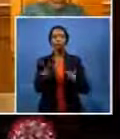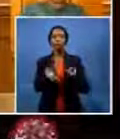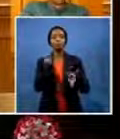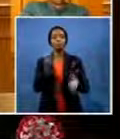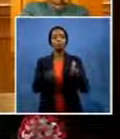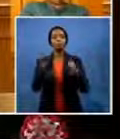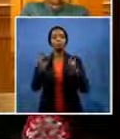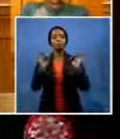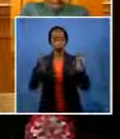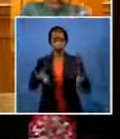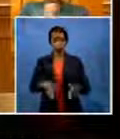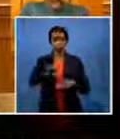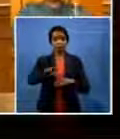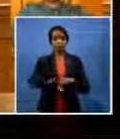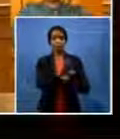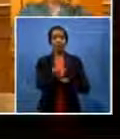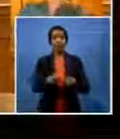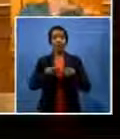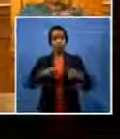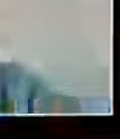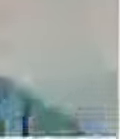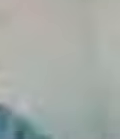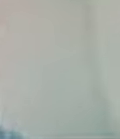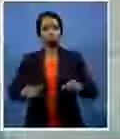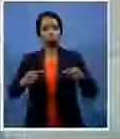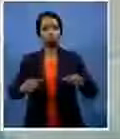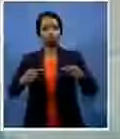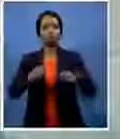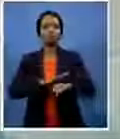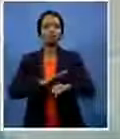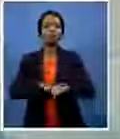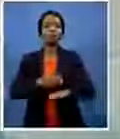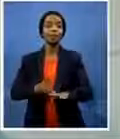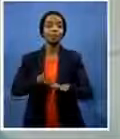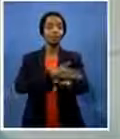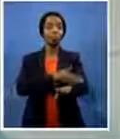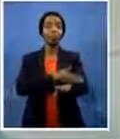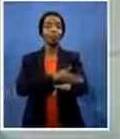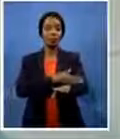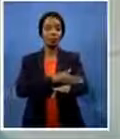time. But facing this crisis, the way that